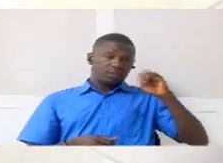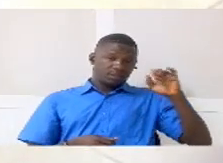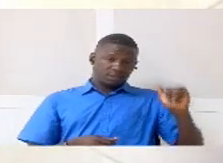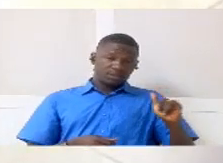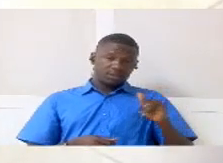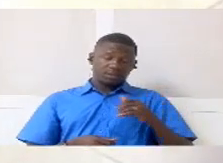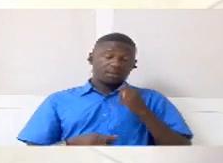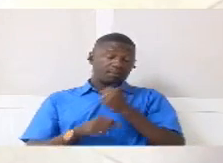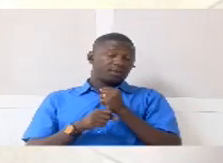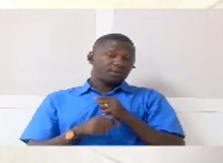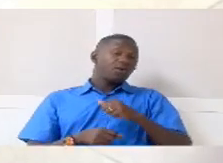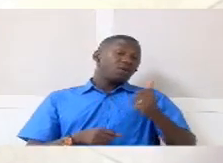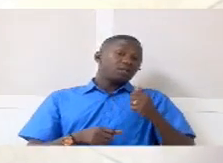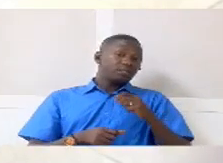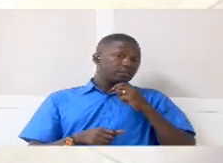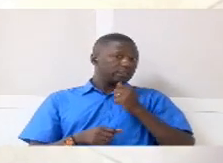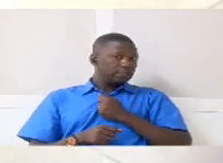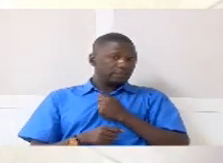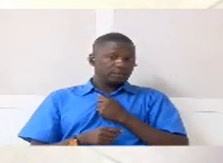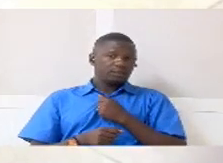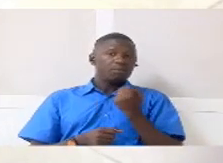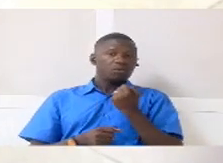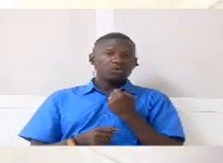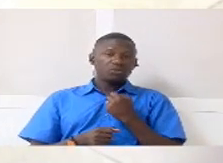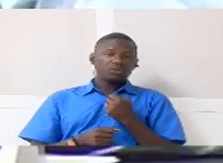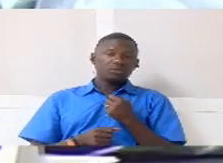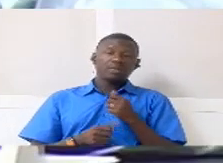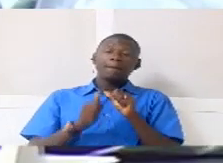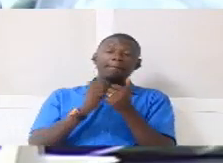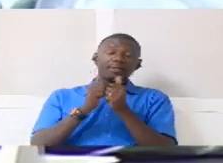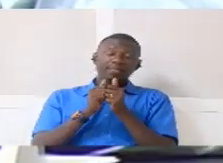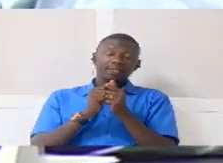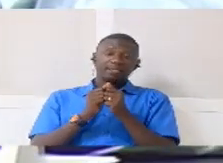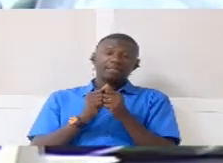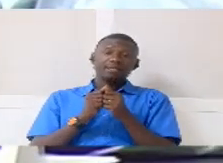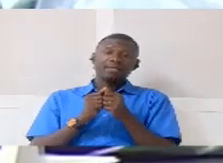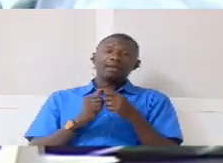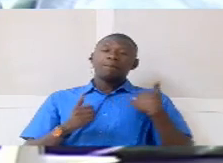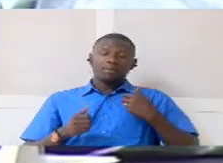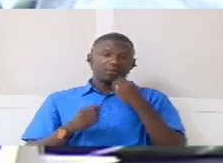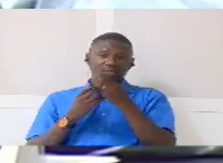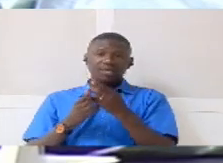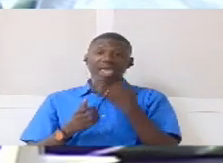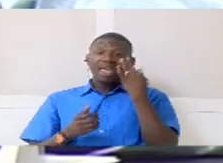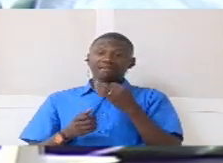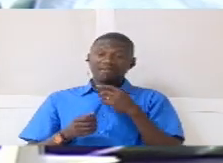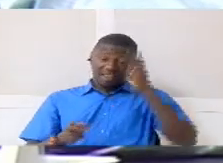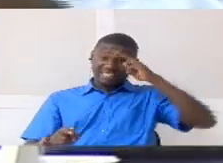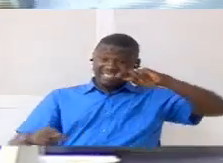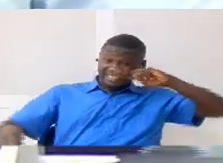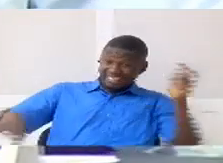goes, if a masquerade should kill your granny, then if you see another one, you will run away.